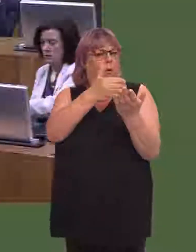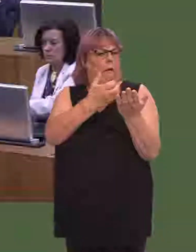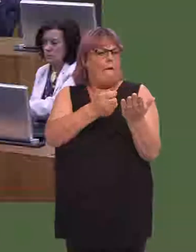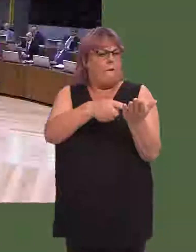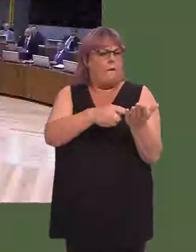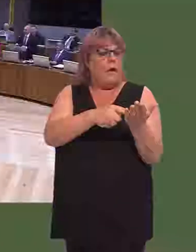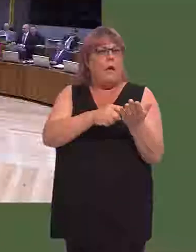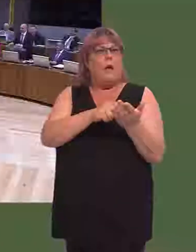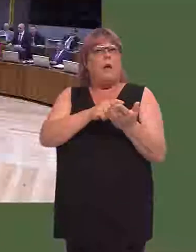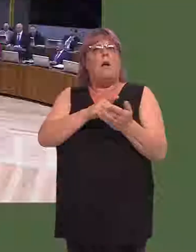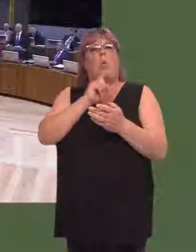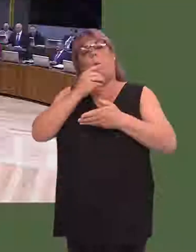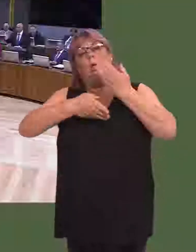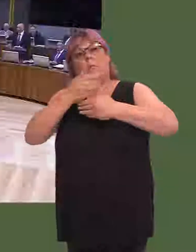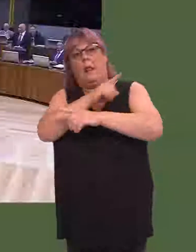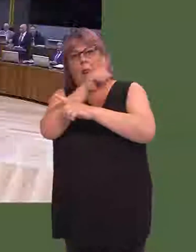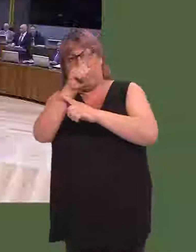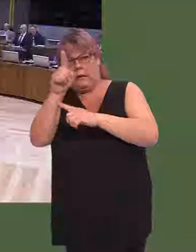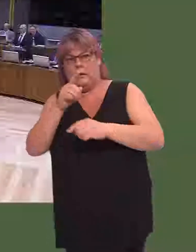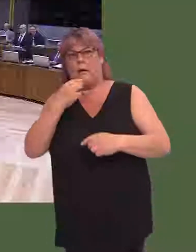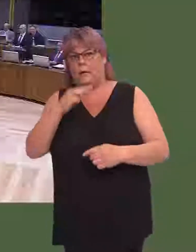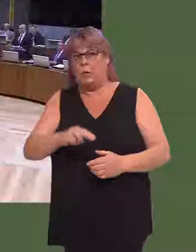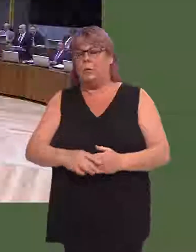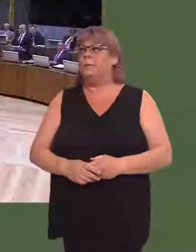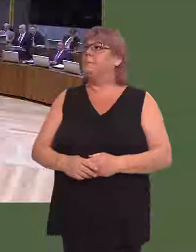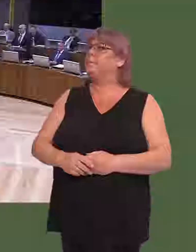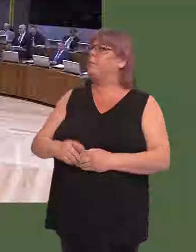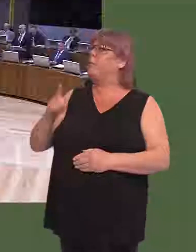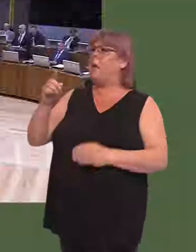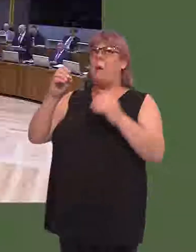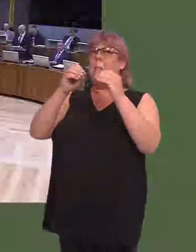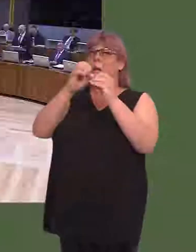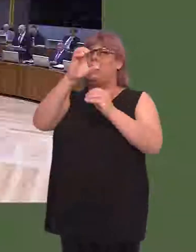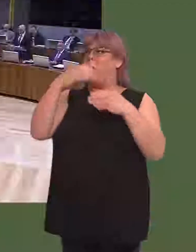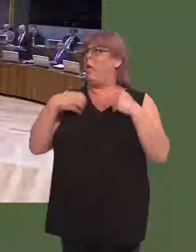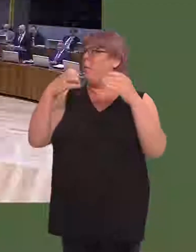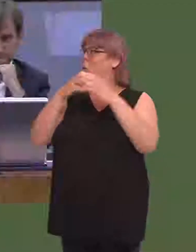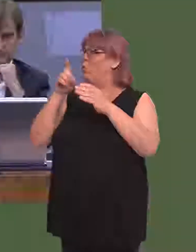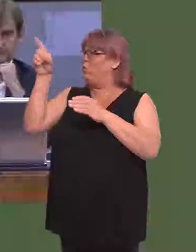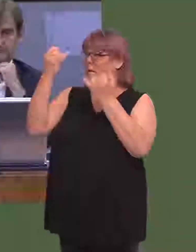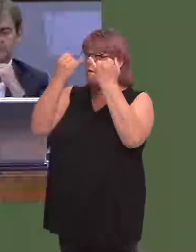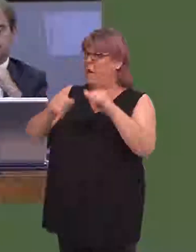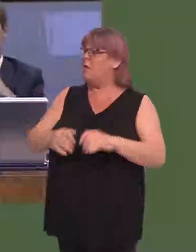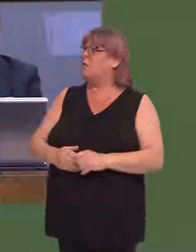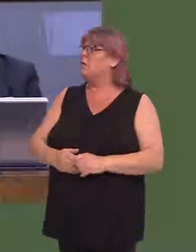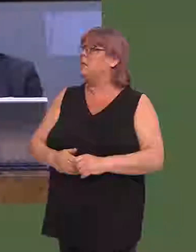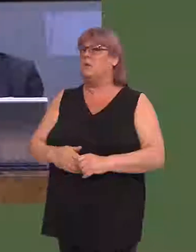challenges. Well, clearly your Cabinet Secretary has failed when it comes to Betsy Cadwaladr University Health Board. The Welsh Government's record